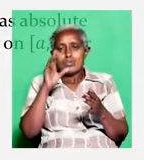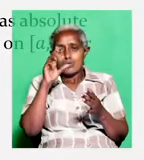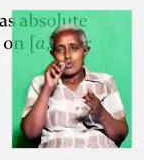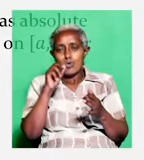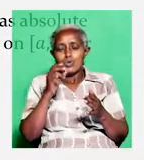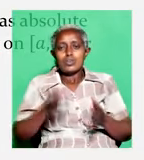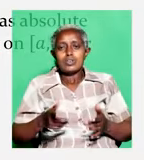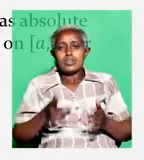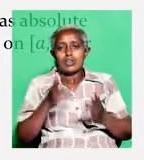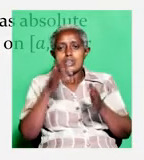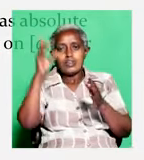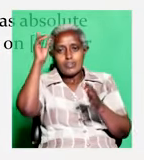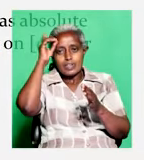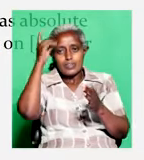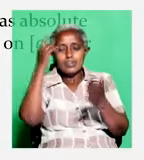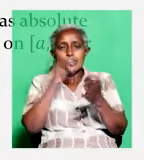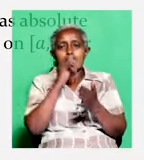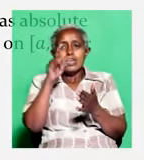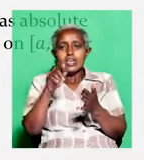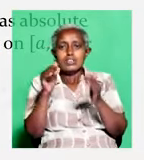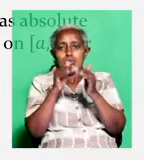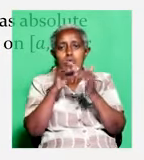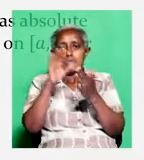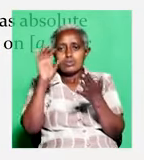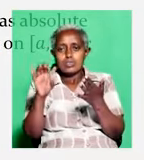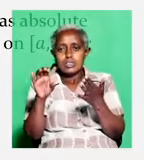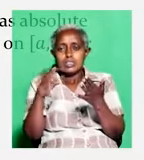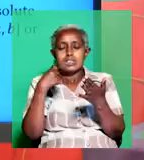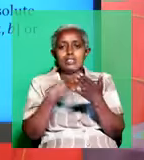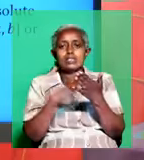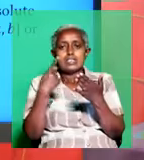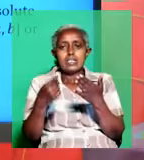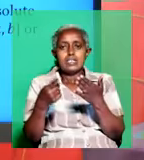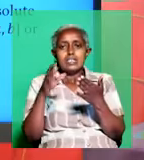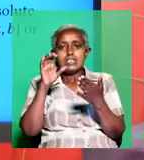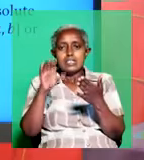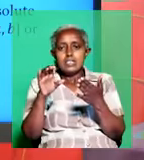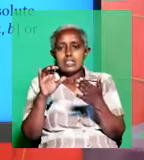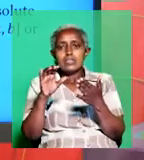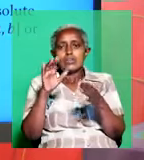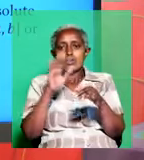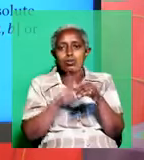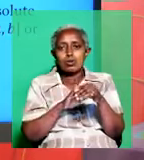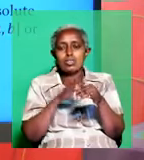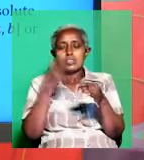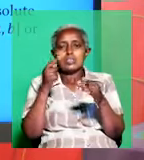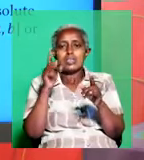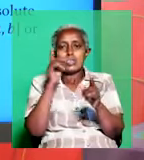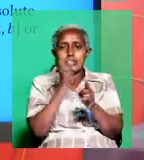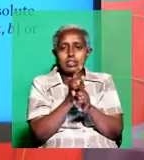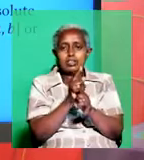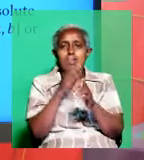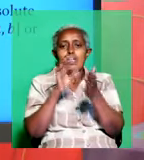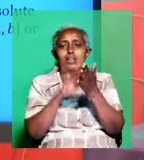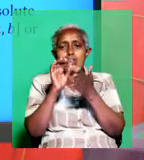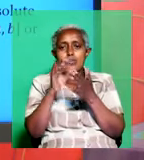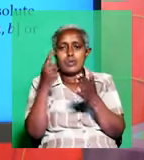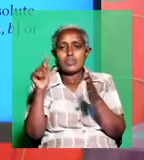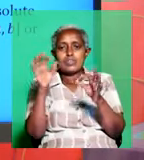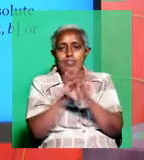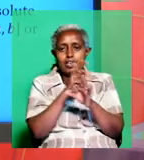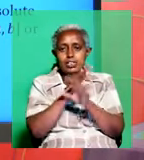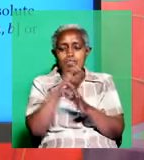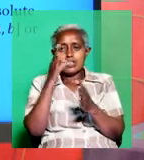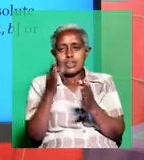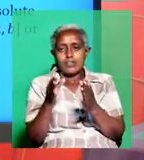derivative at x is equals to c, then c, we call c the critical number of the function